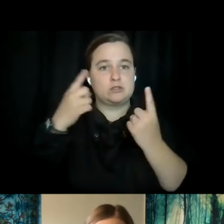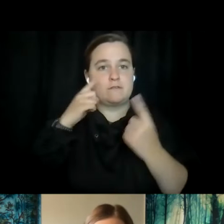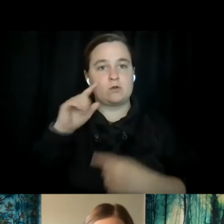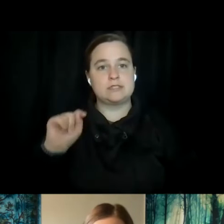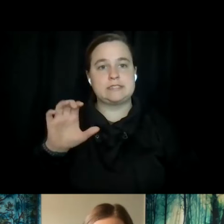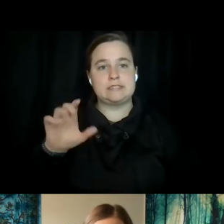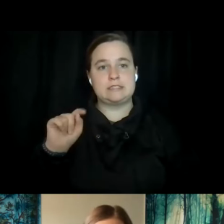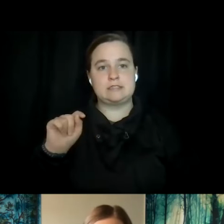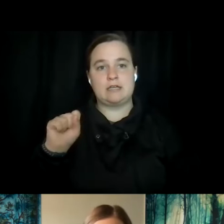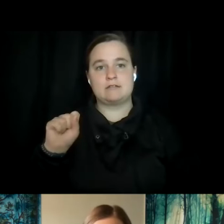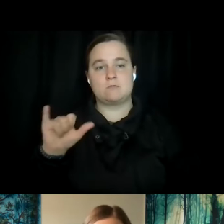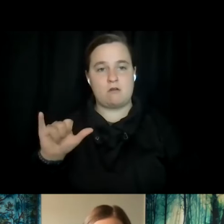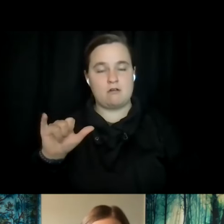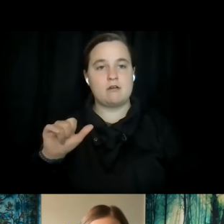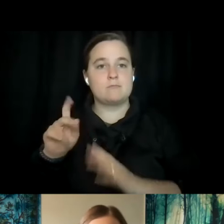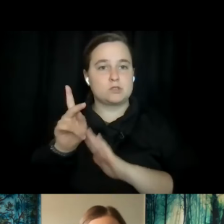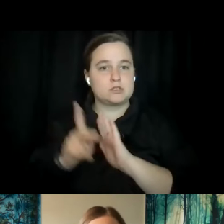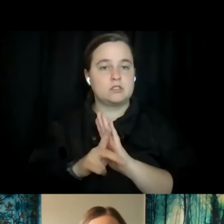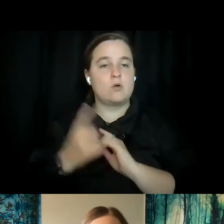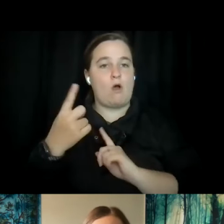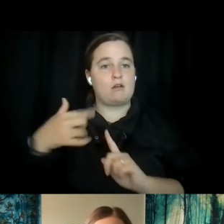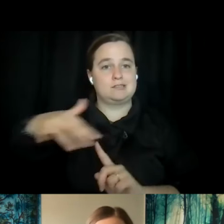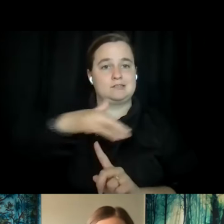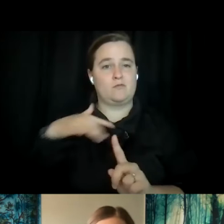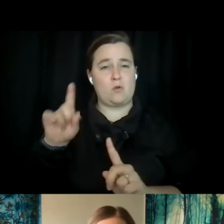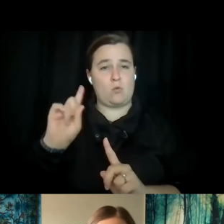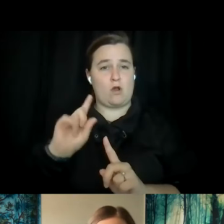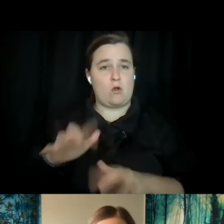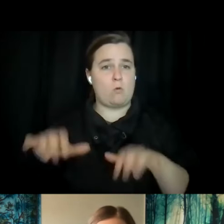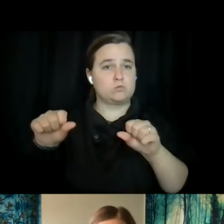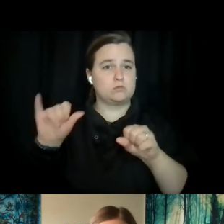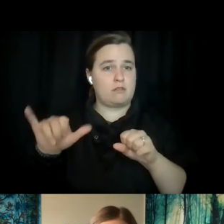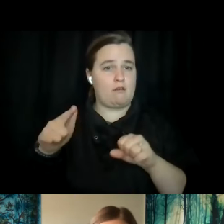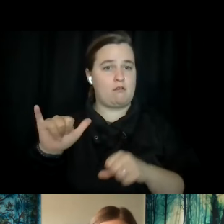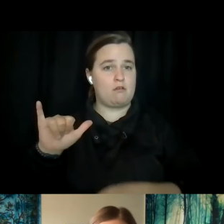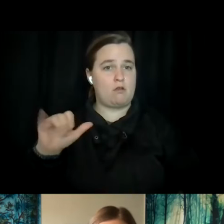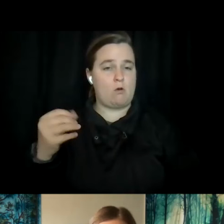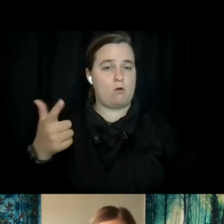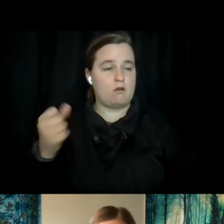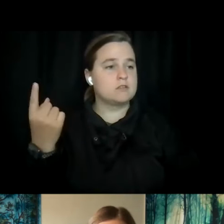principles. One being the environment in which it is set. So I think somebody said